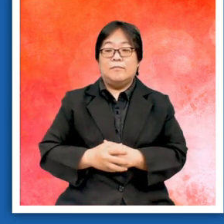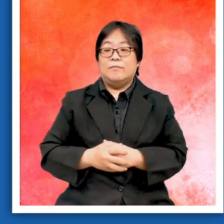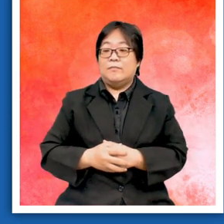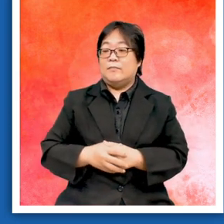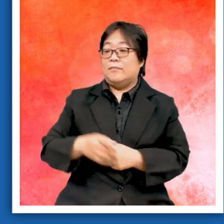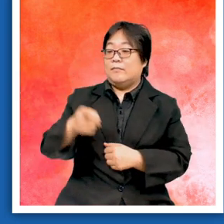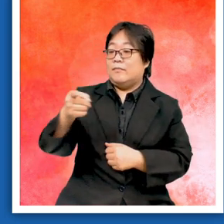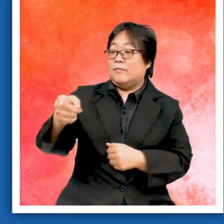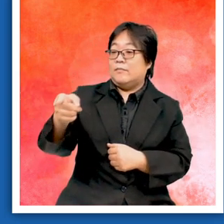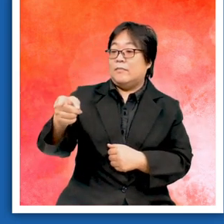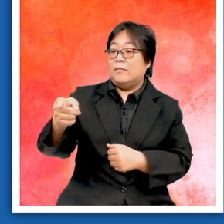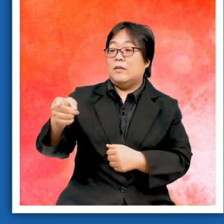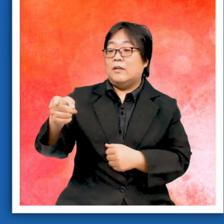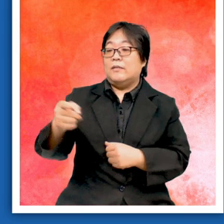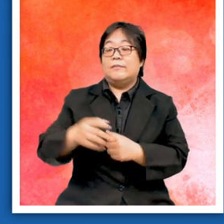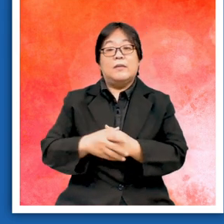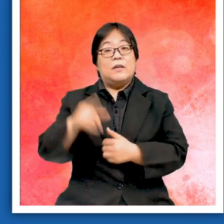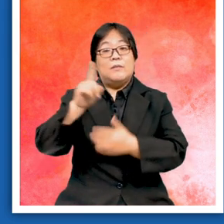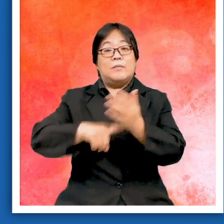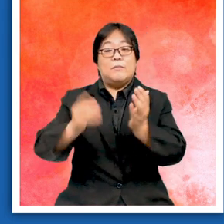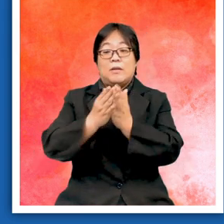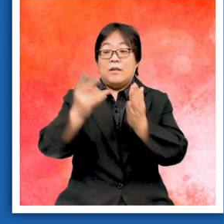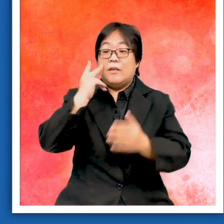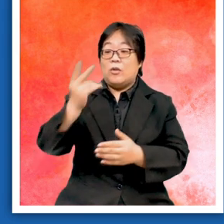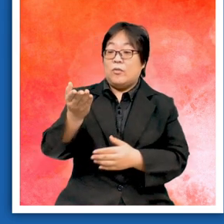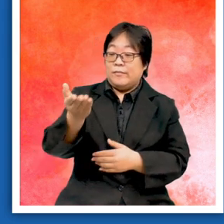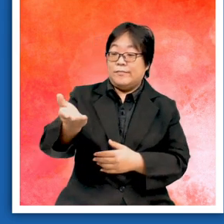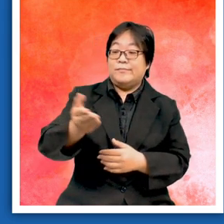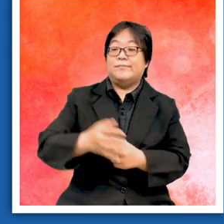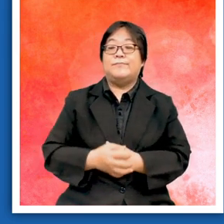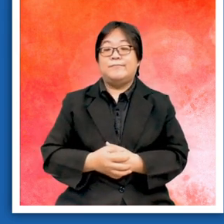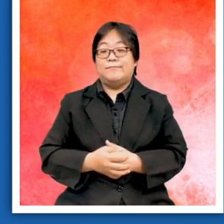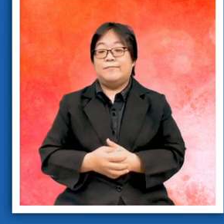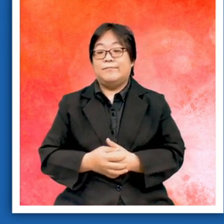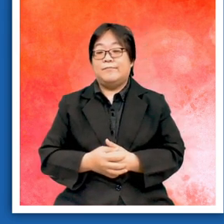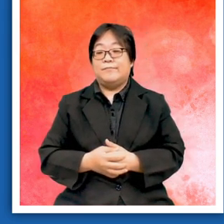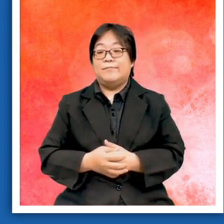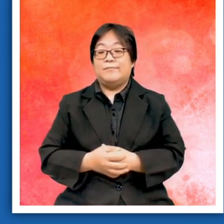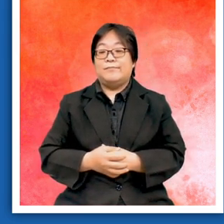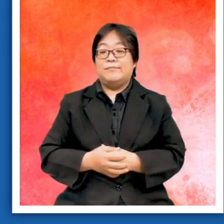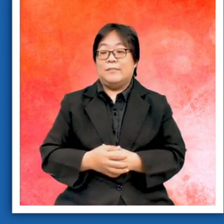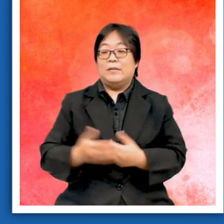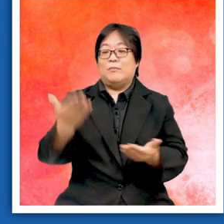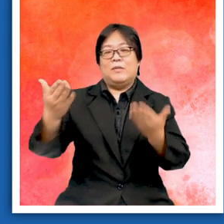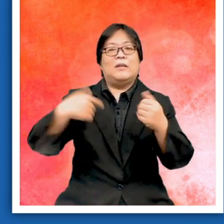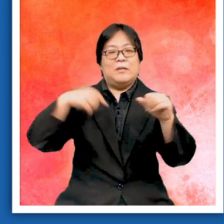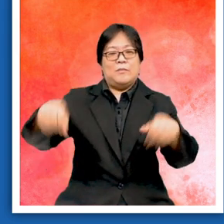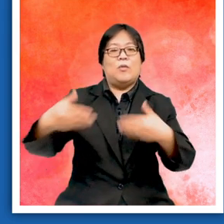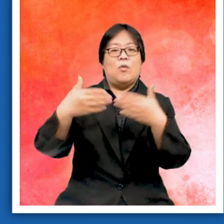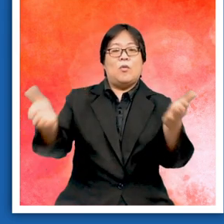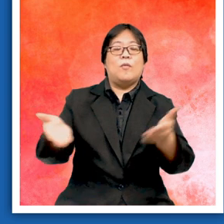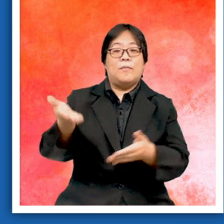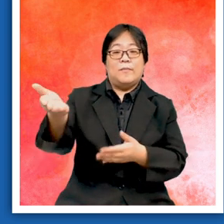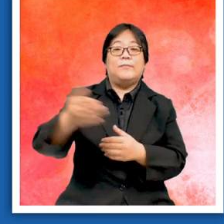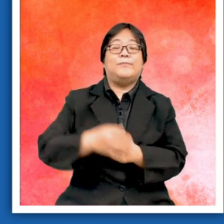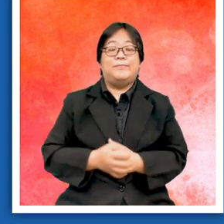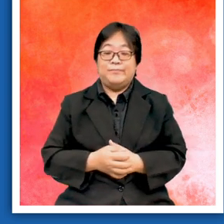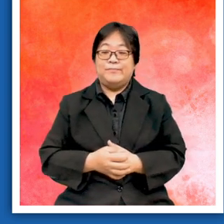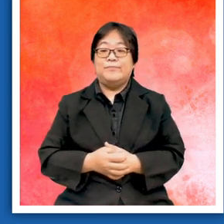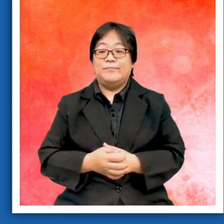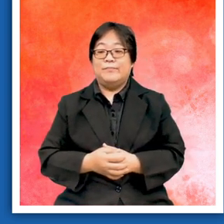this page what the student will be seeing. Let me open to that. So instead of